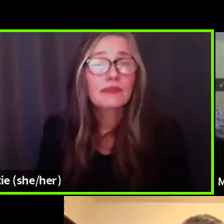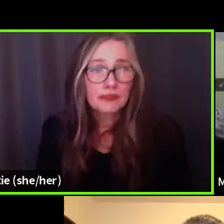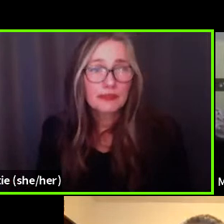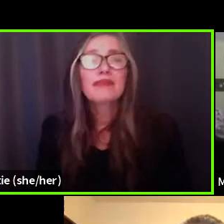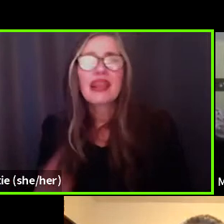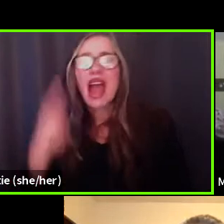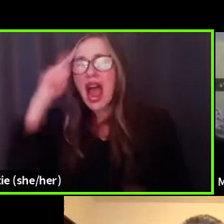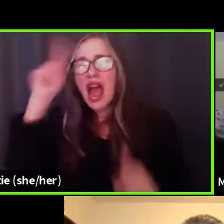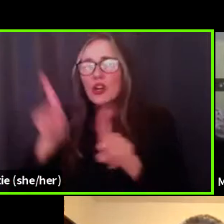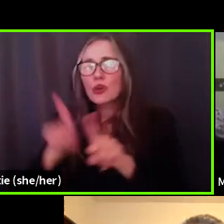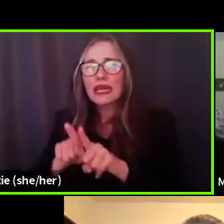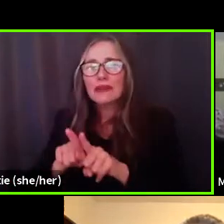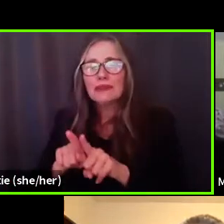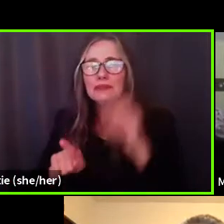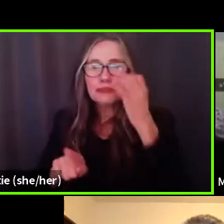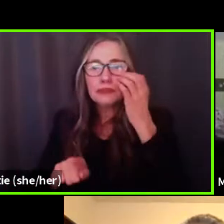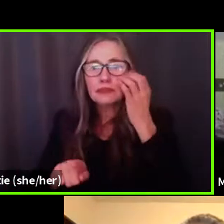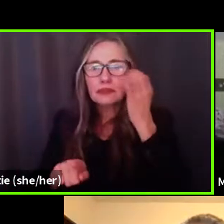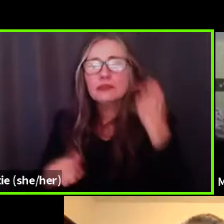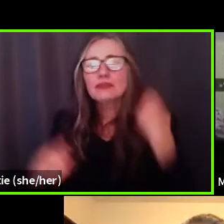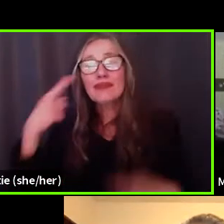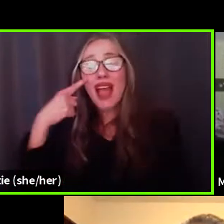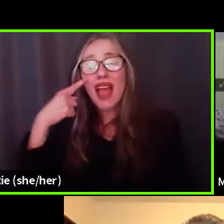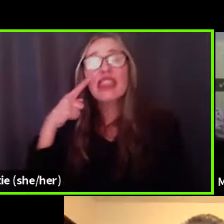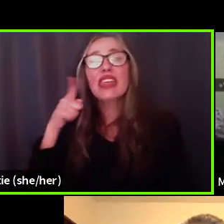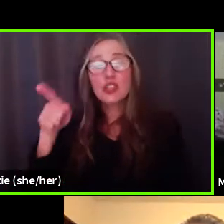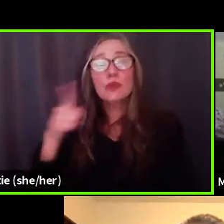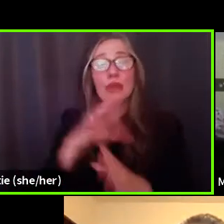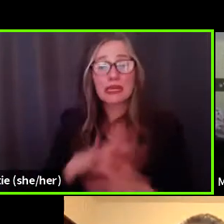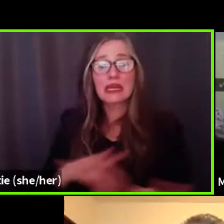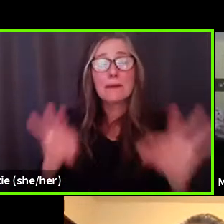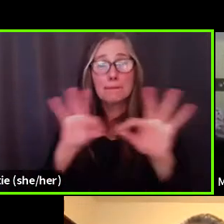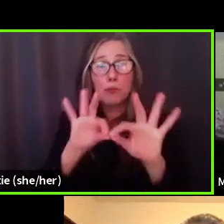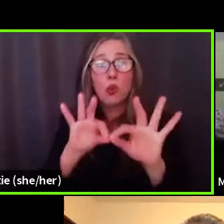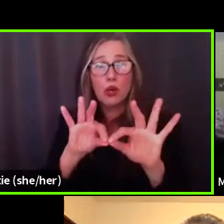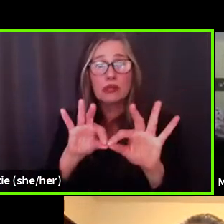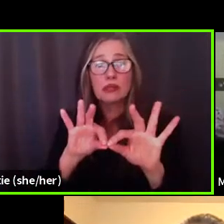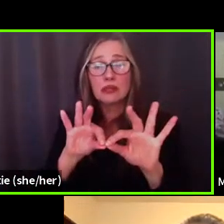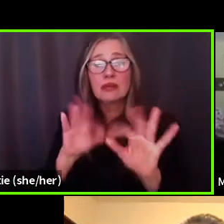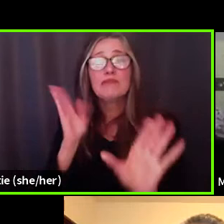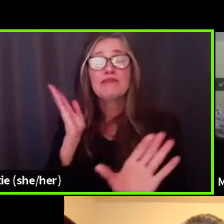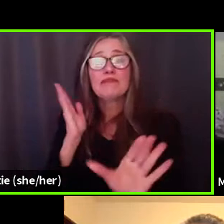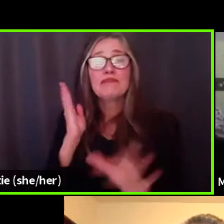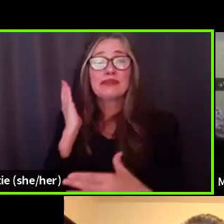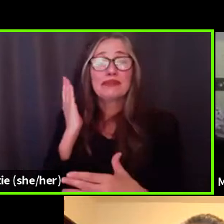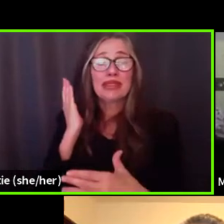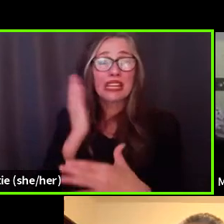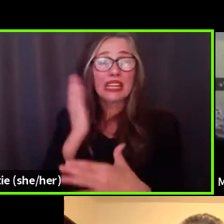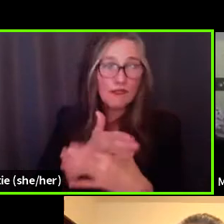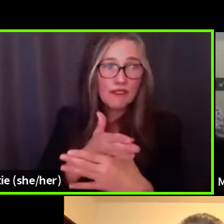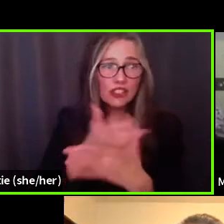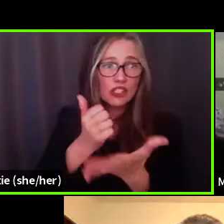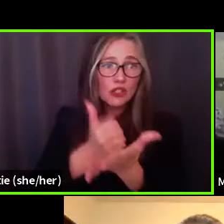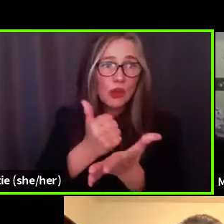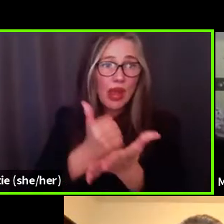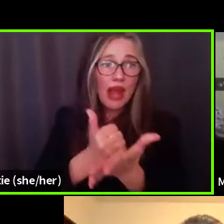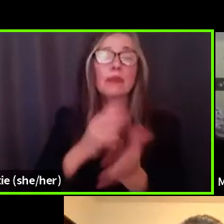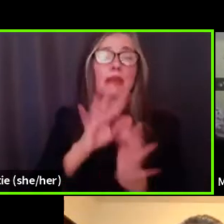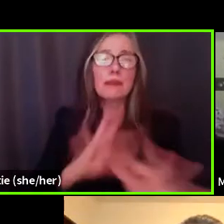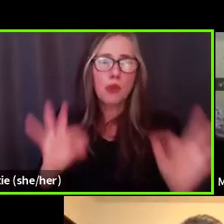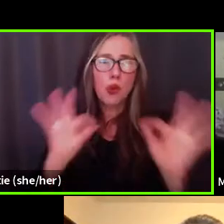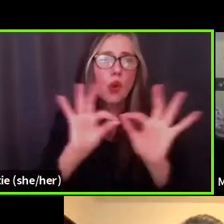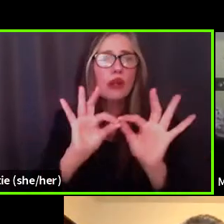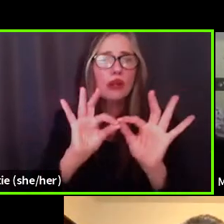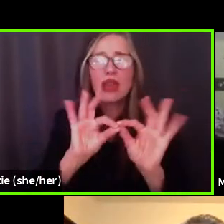alex's i think uh is making important intervention that we make sure we have this conversation in a particular global context and understand that the